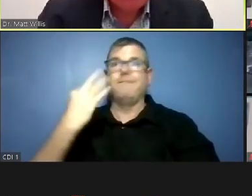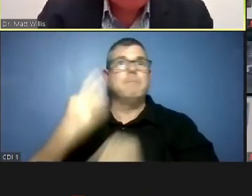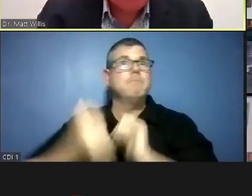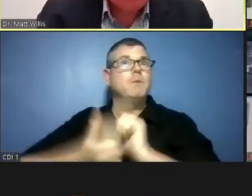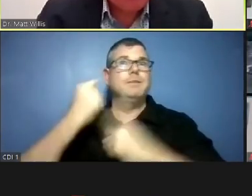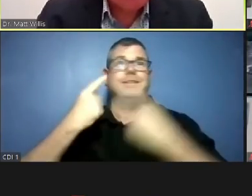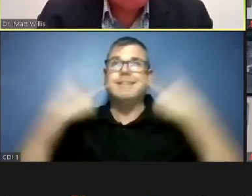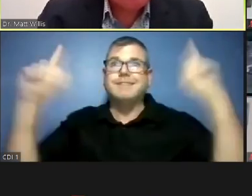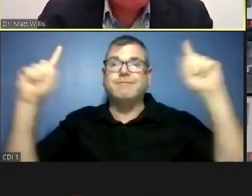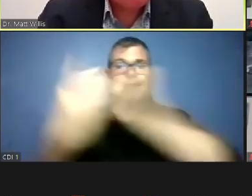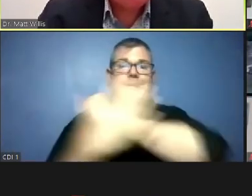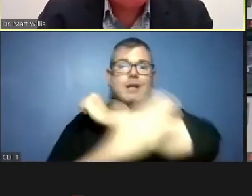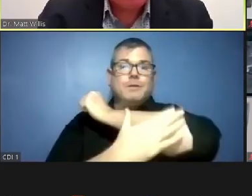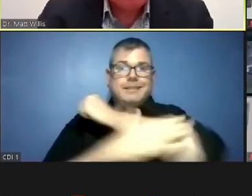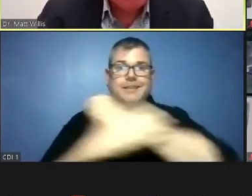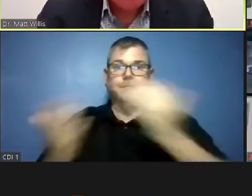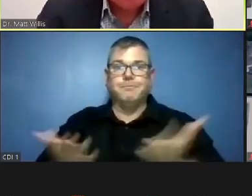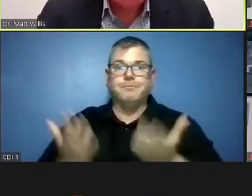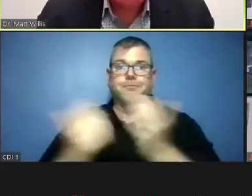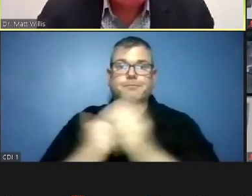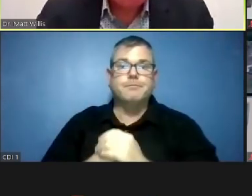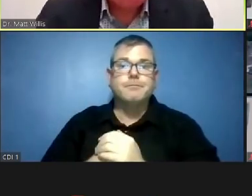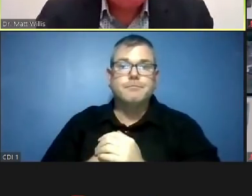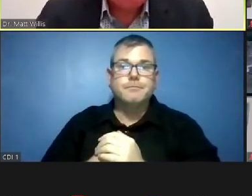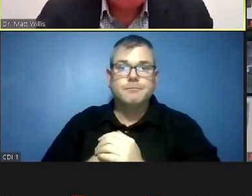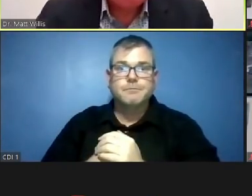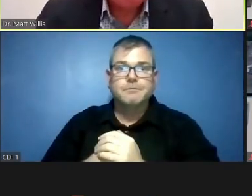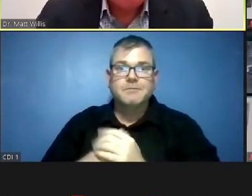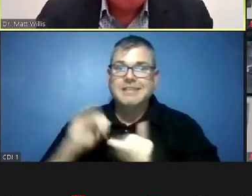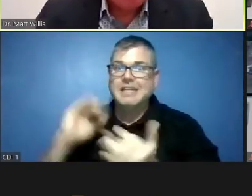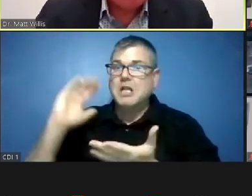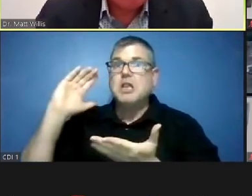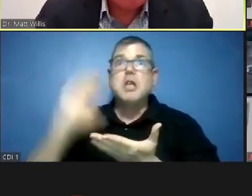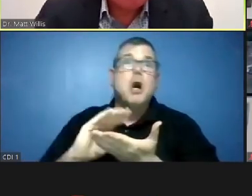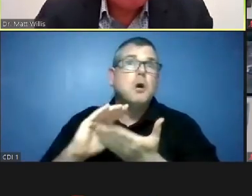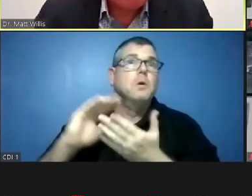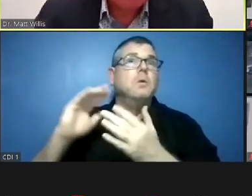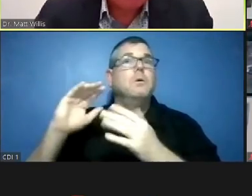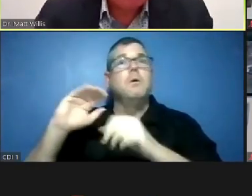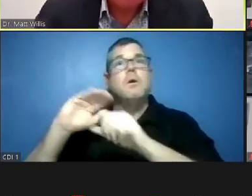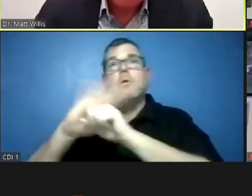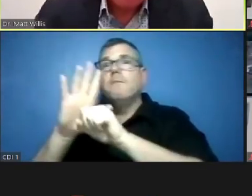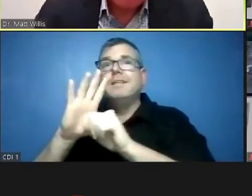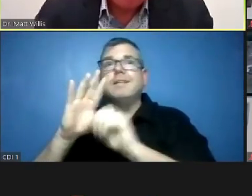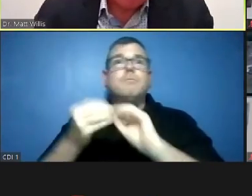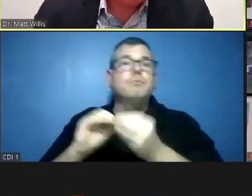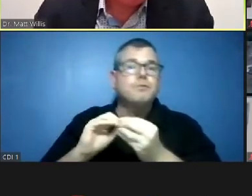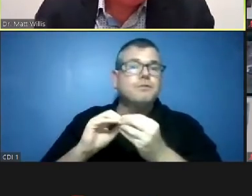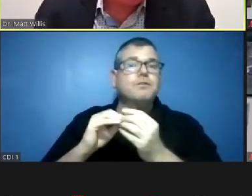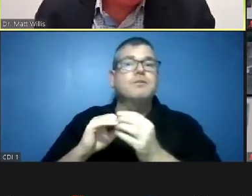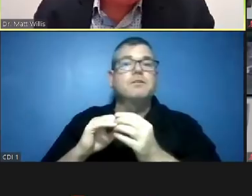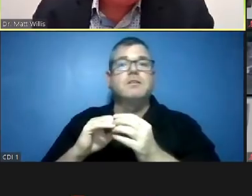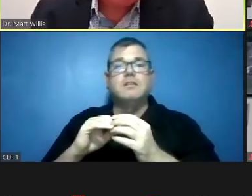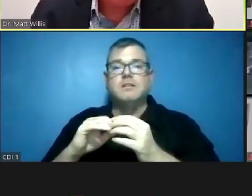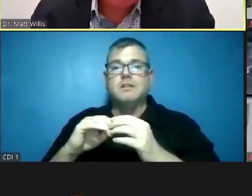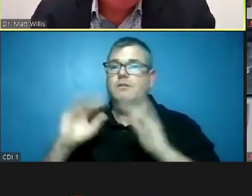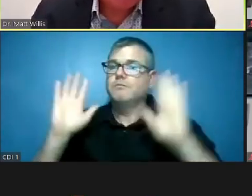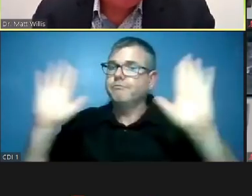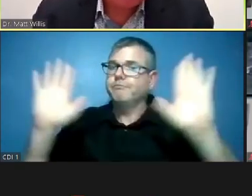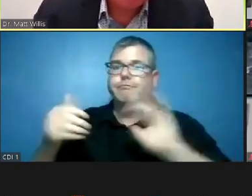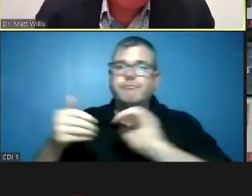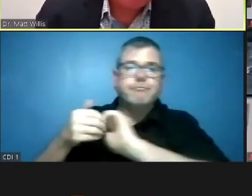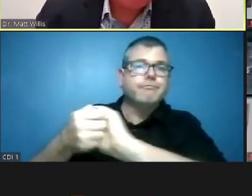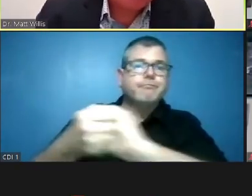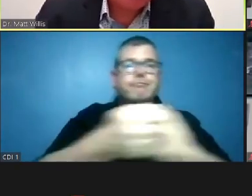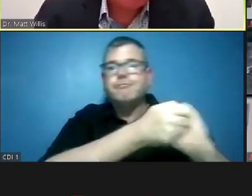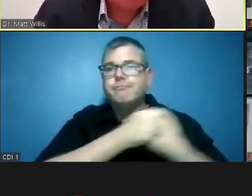think we are also one of the most successful in a collaborative response. So our pods that you saw are largely volunteers.